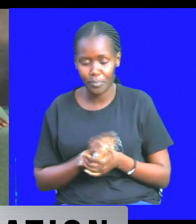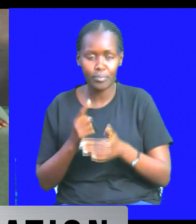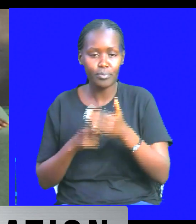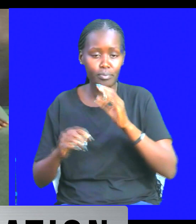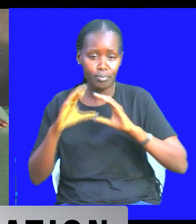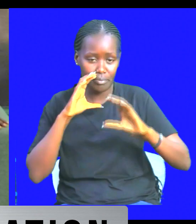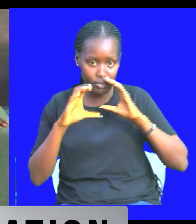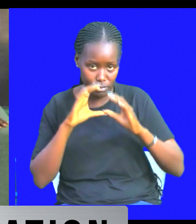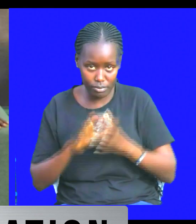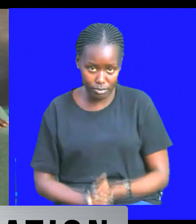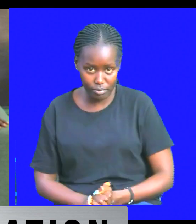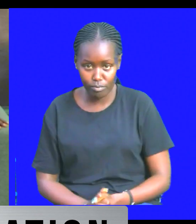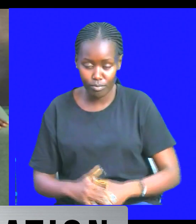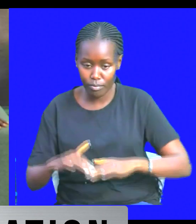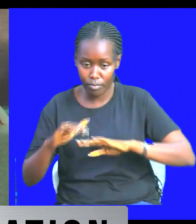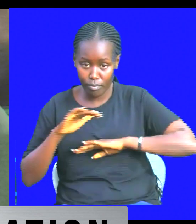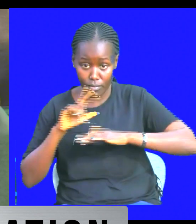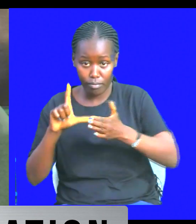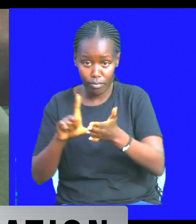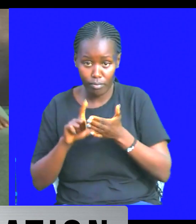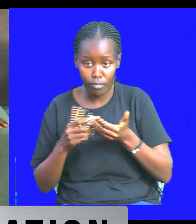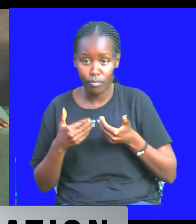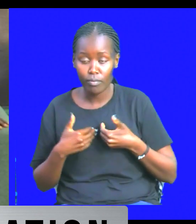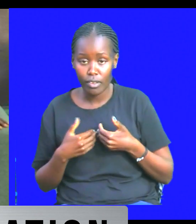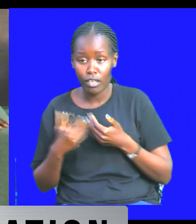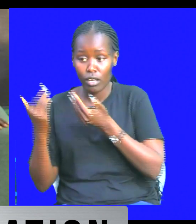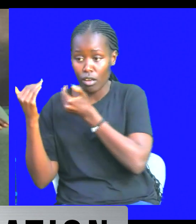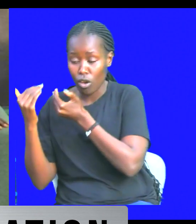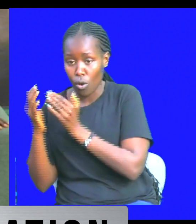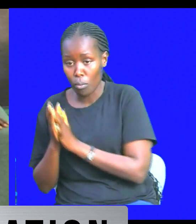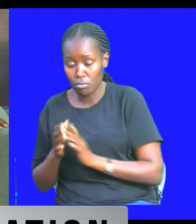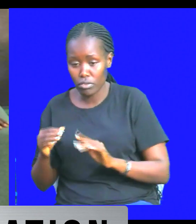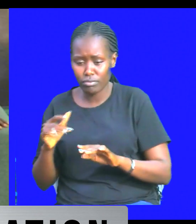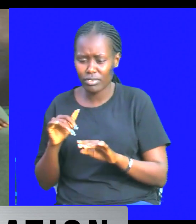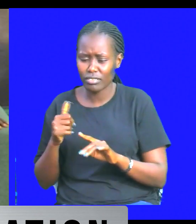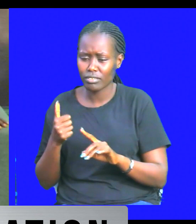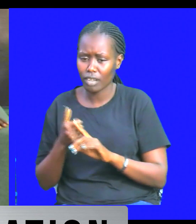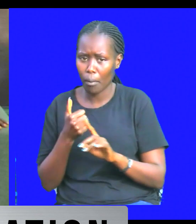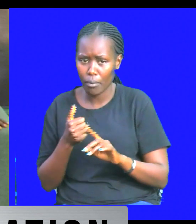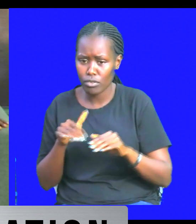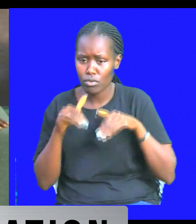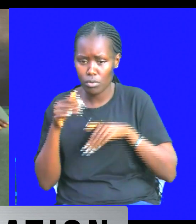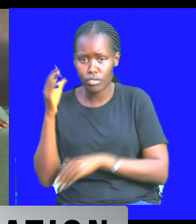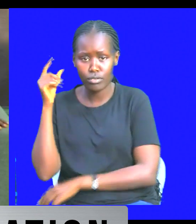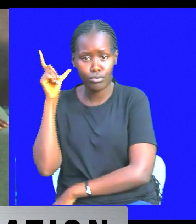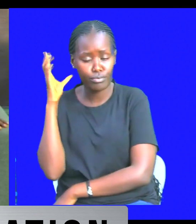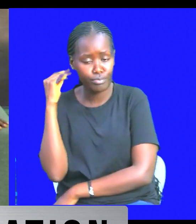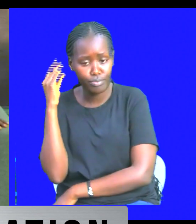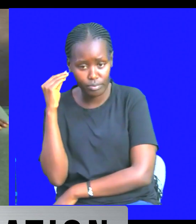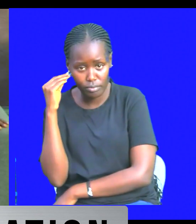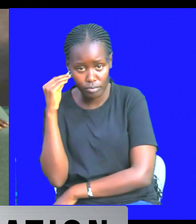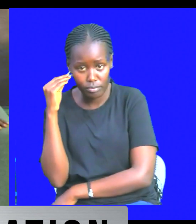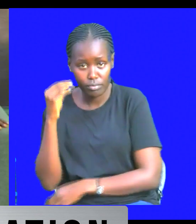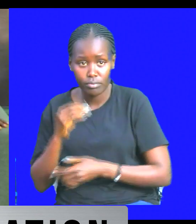communicated. Enough loans have been taken, so I hope that there's an impact there. We are waiting to hear what impact that